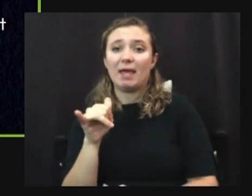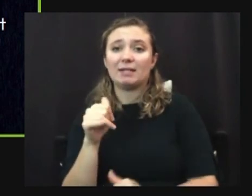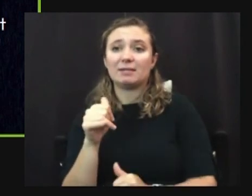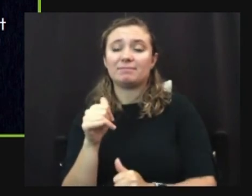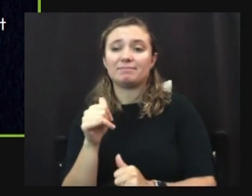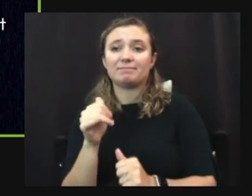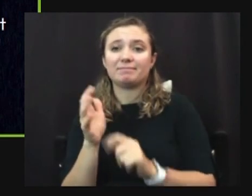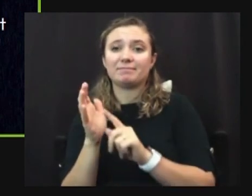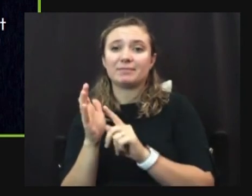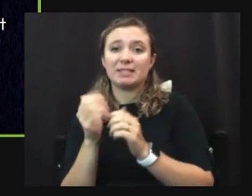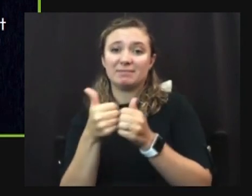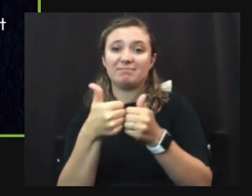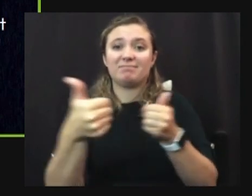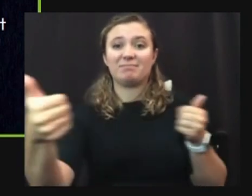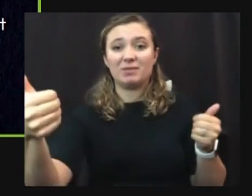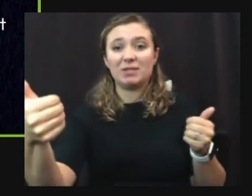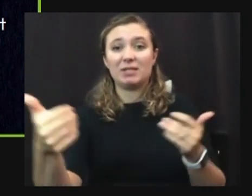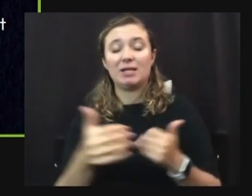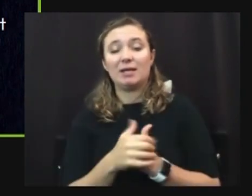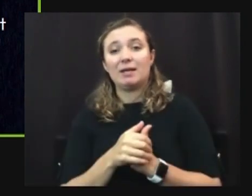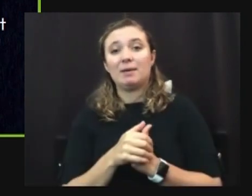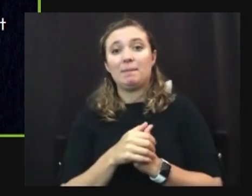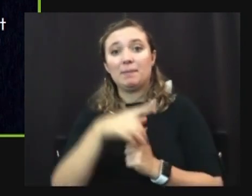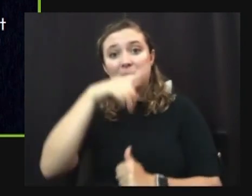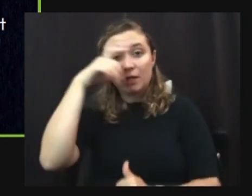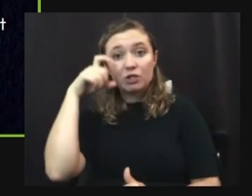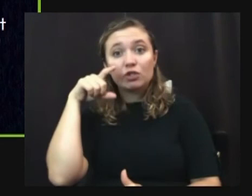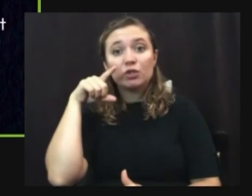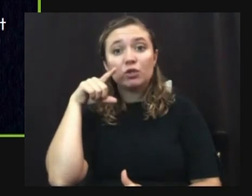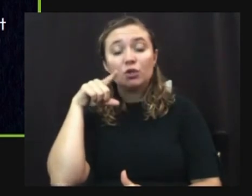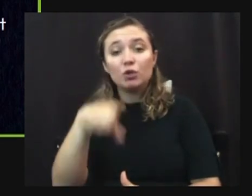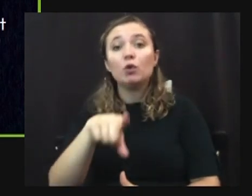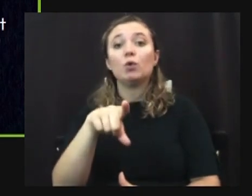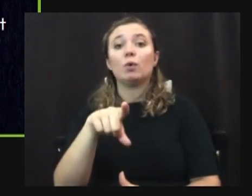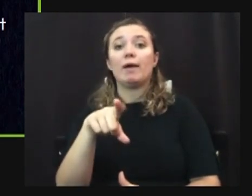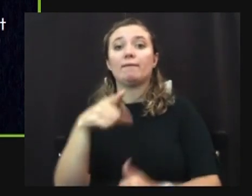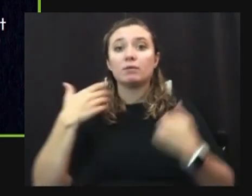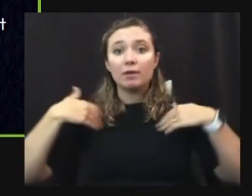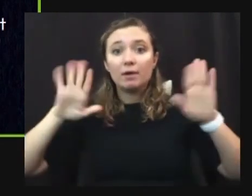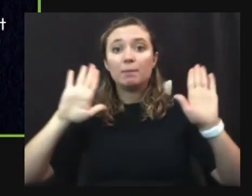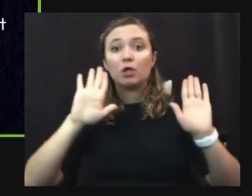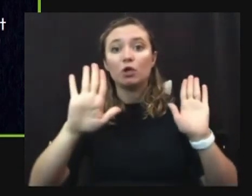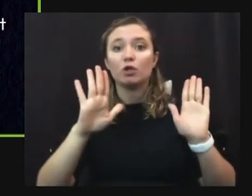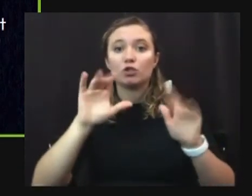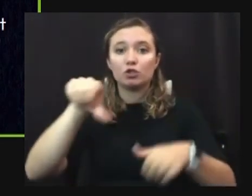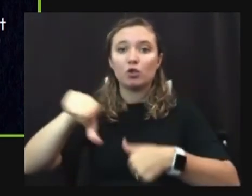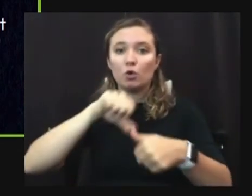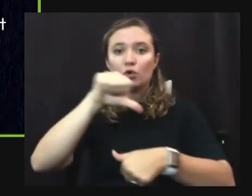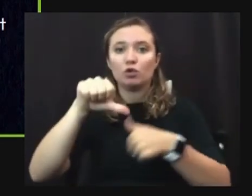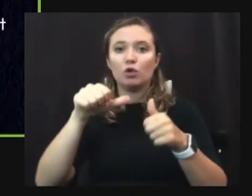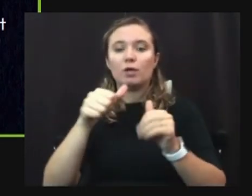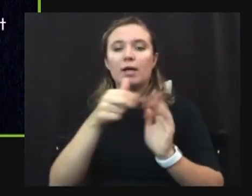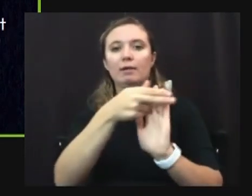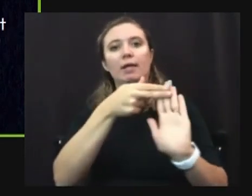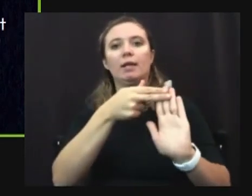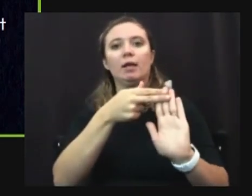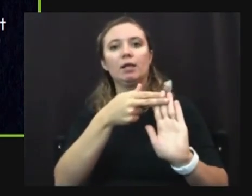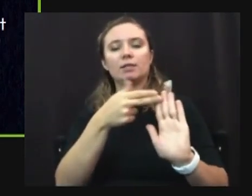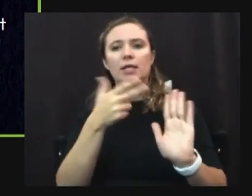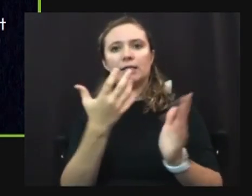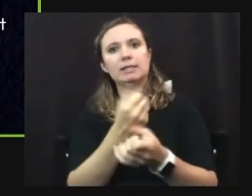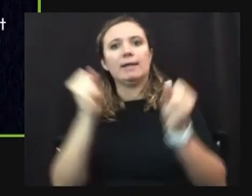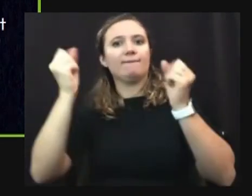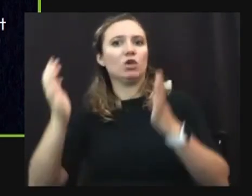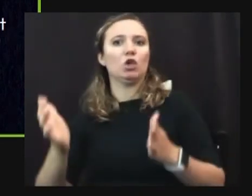because you've consciously given up your social identity as a martyr, as a